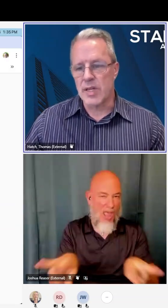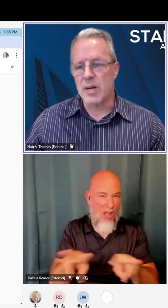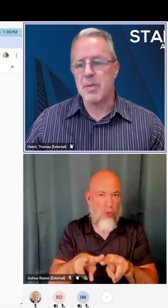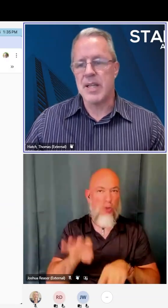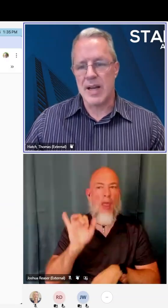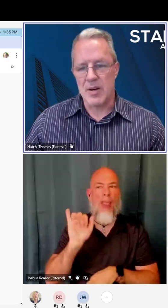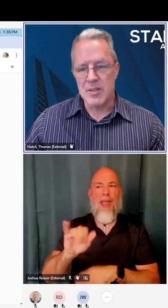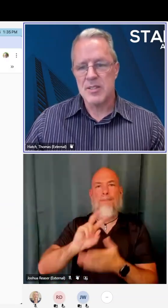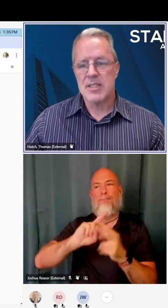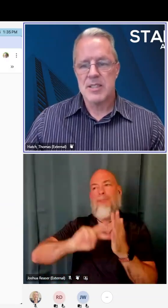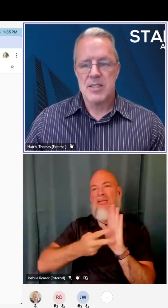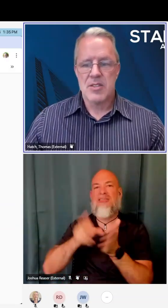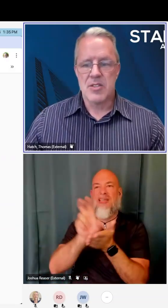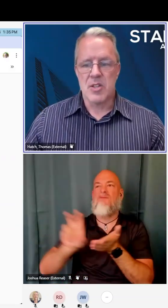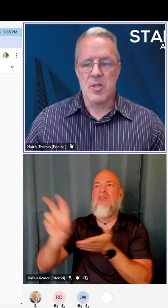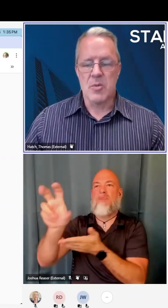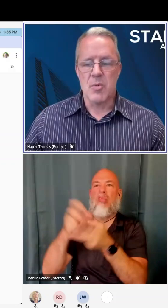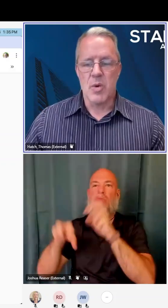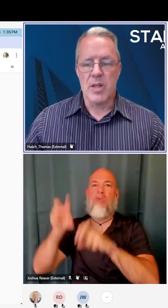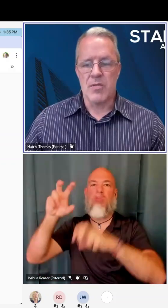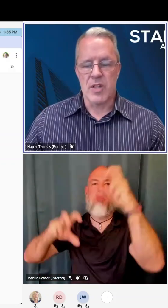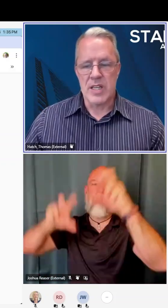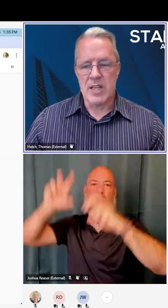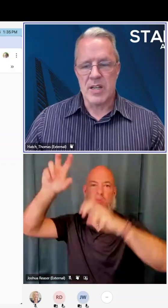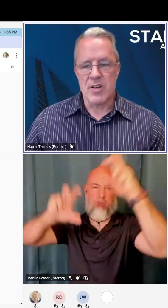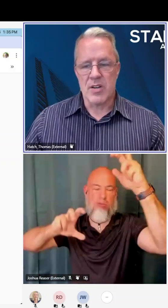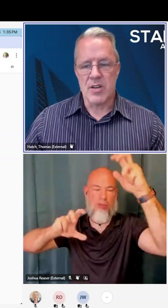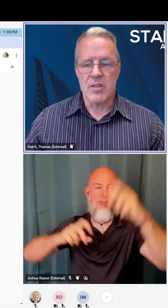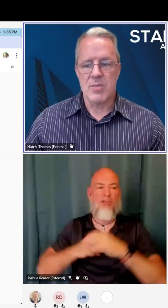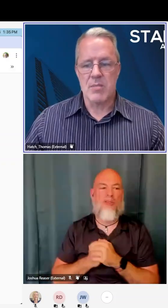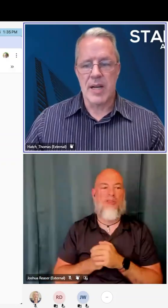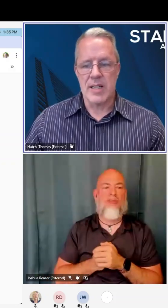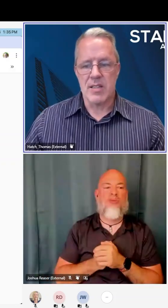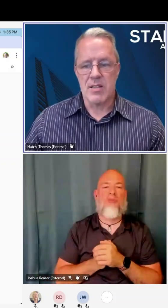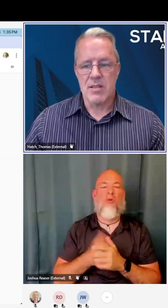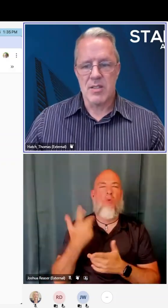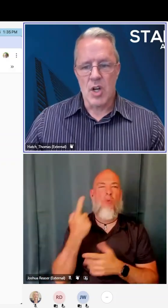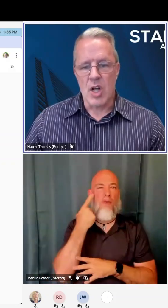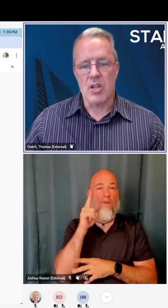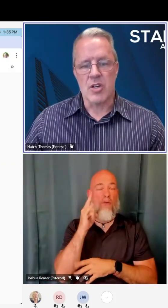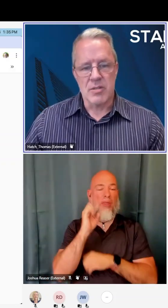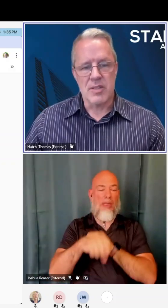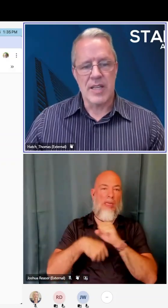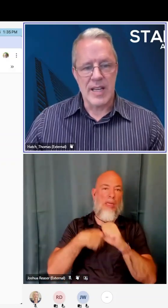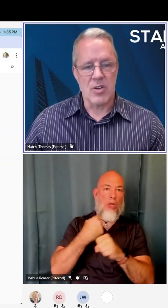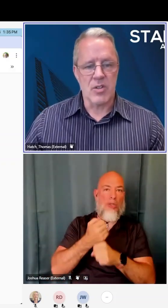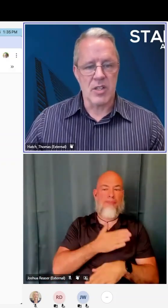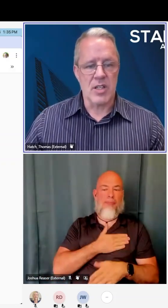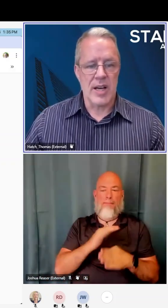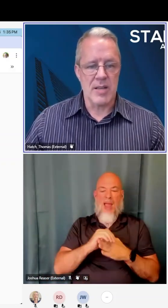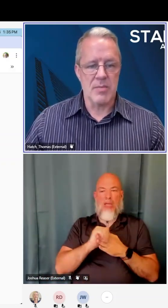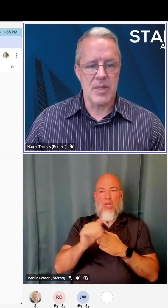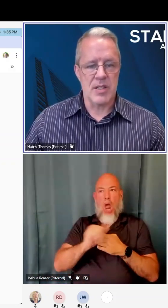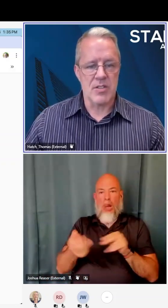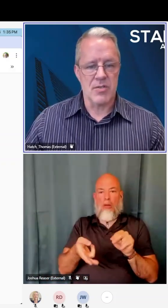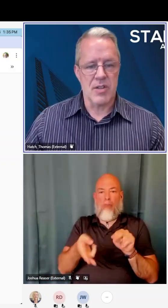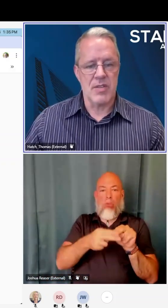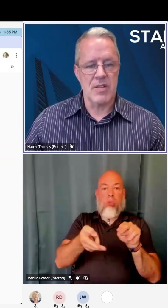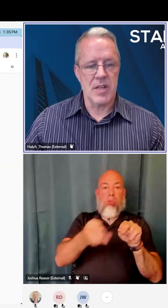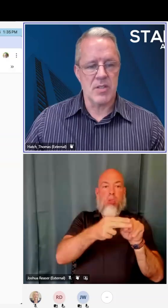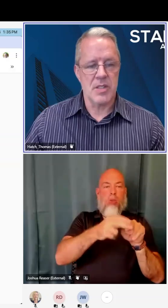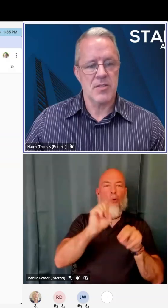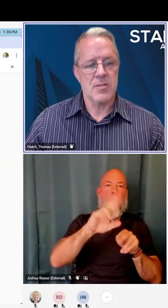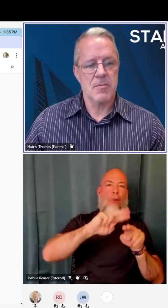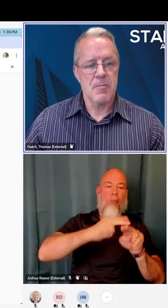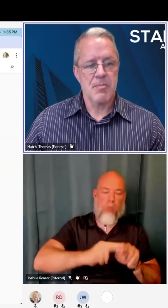investments going up and down. So what for the year has been my dollar gain or decline because of